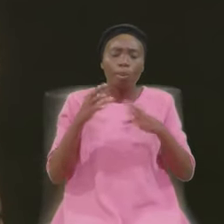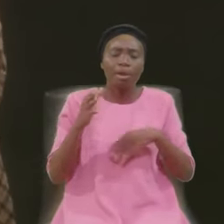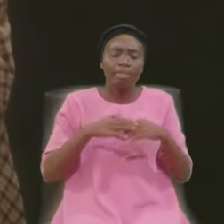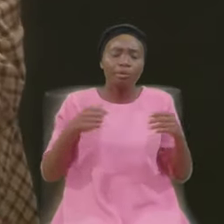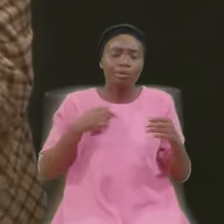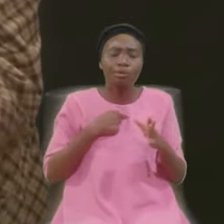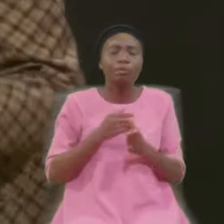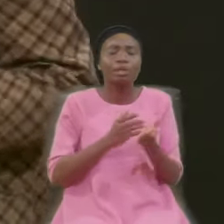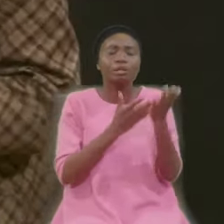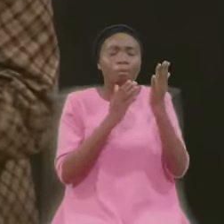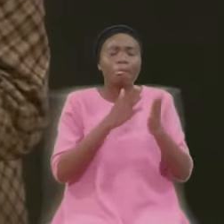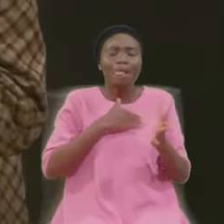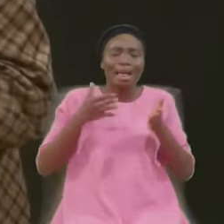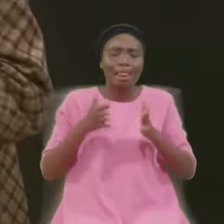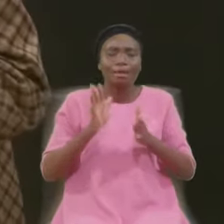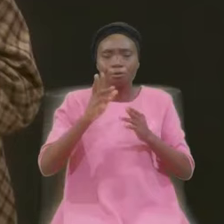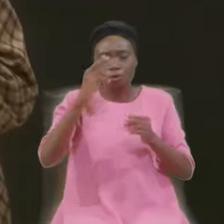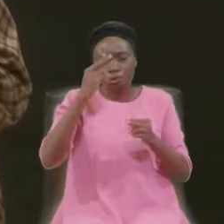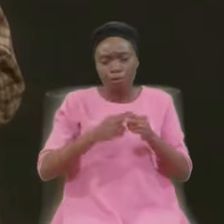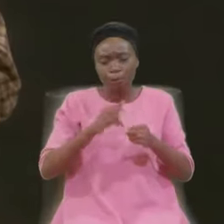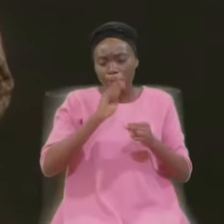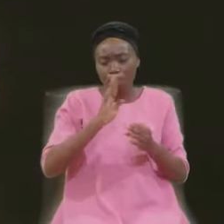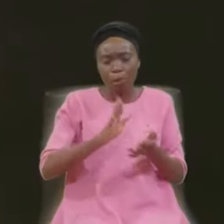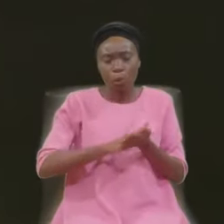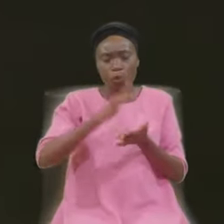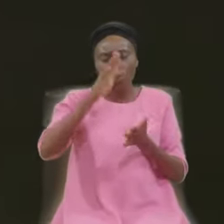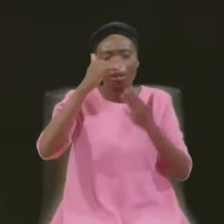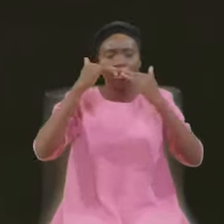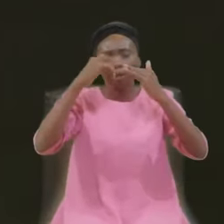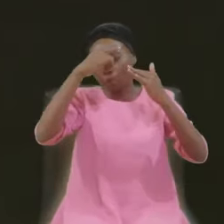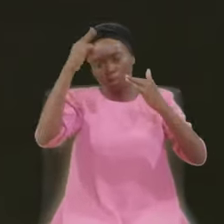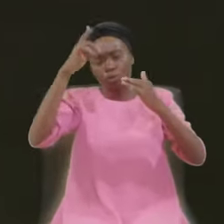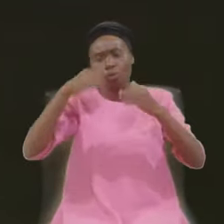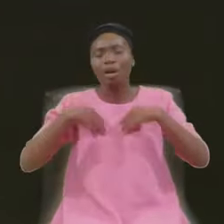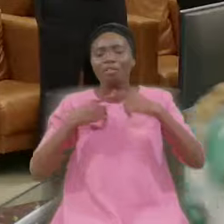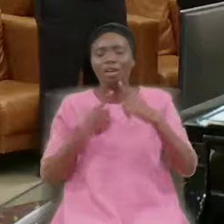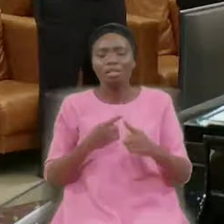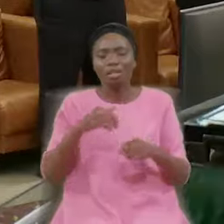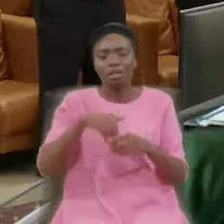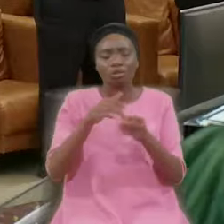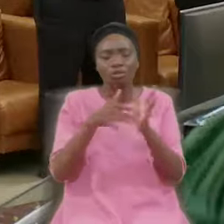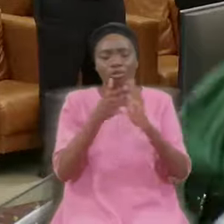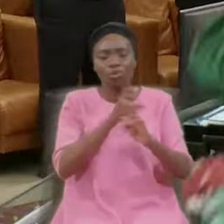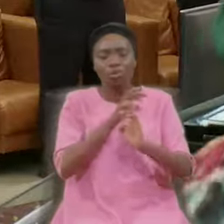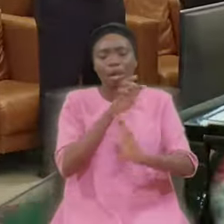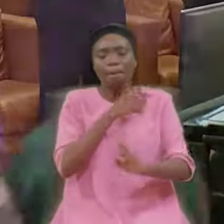name be glorified. Thank you because you have answered. In Jesus' mighty name, we pray.